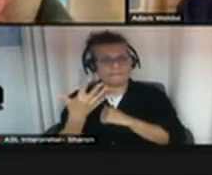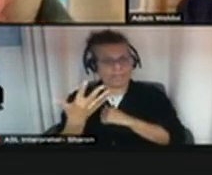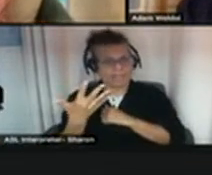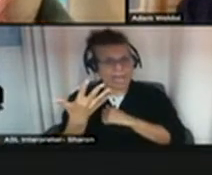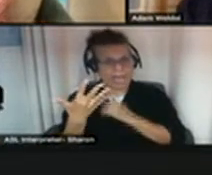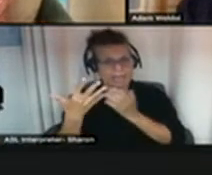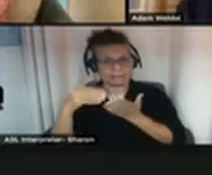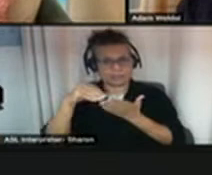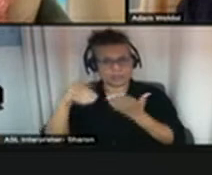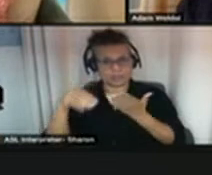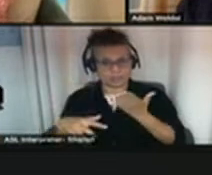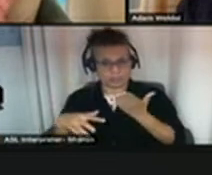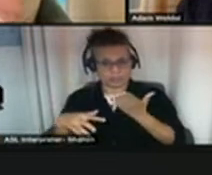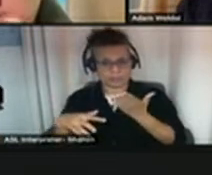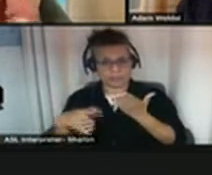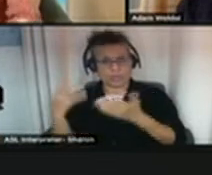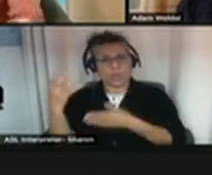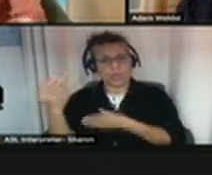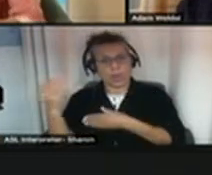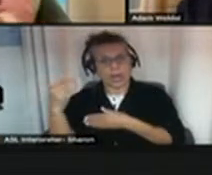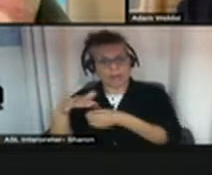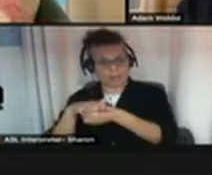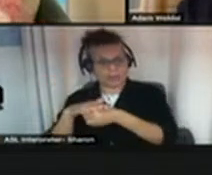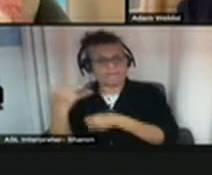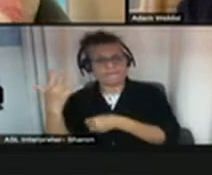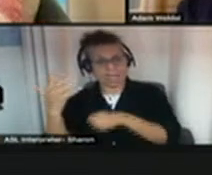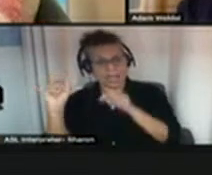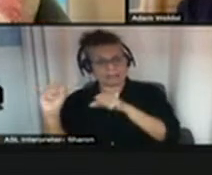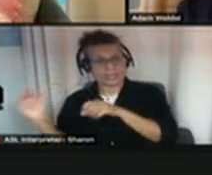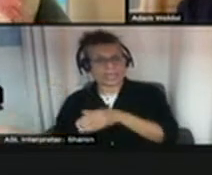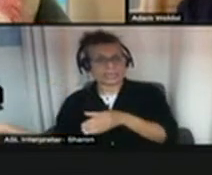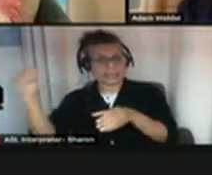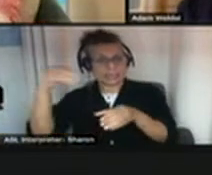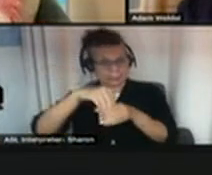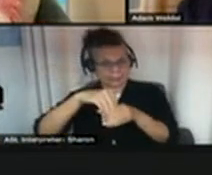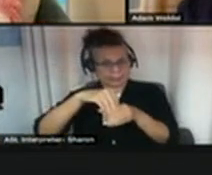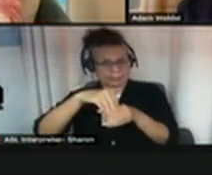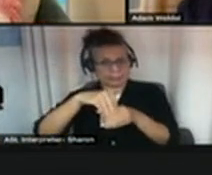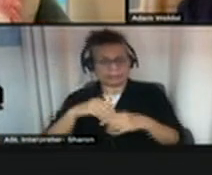students that could come into the district, among other